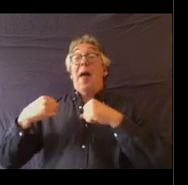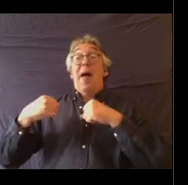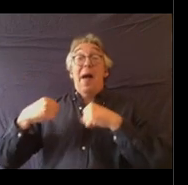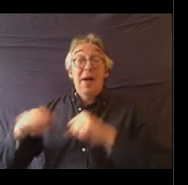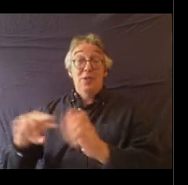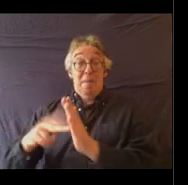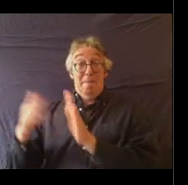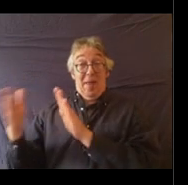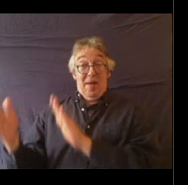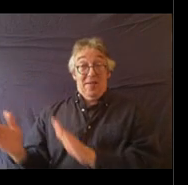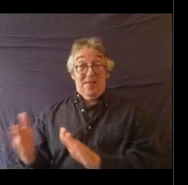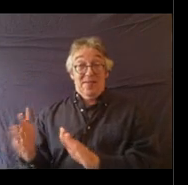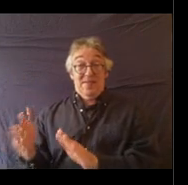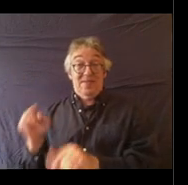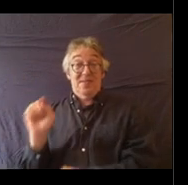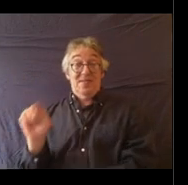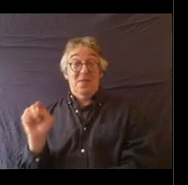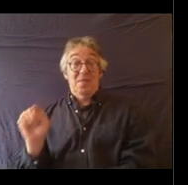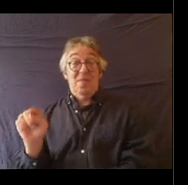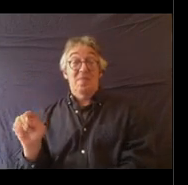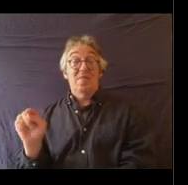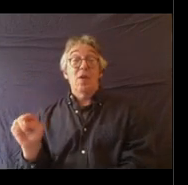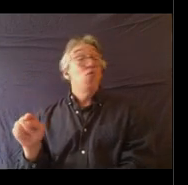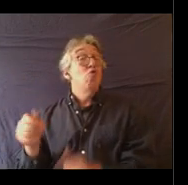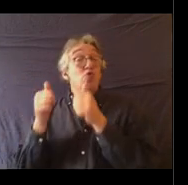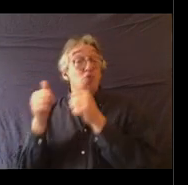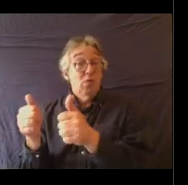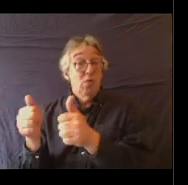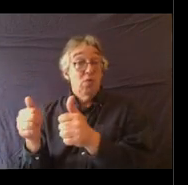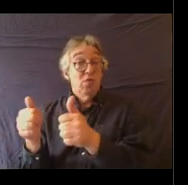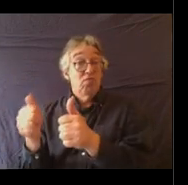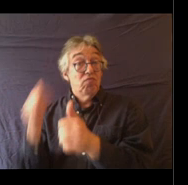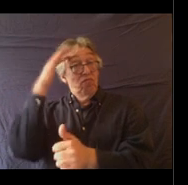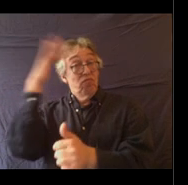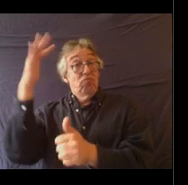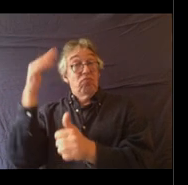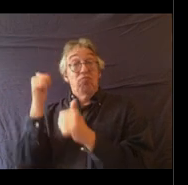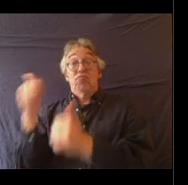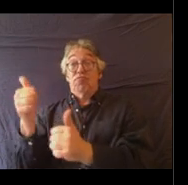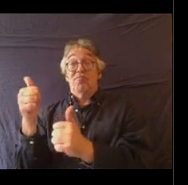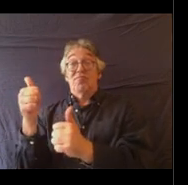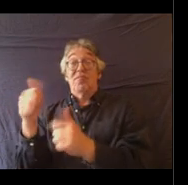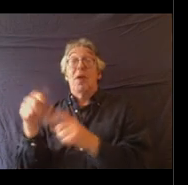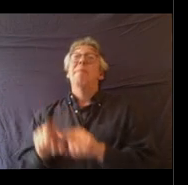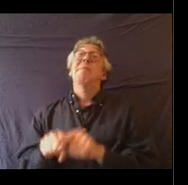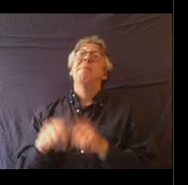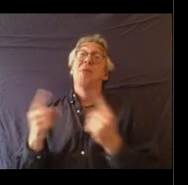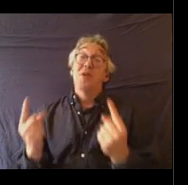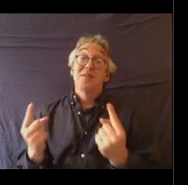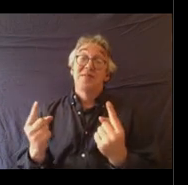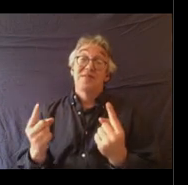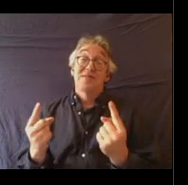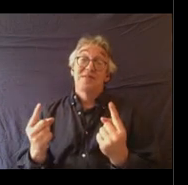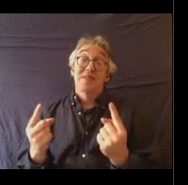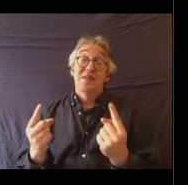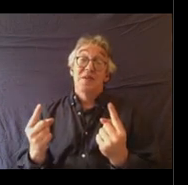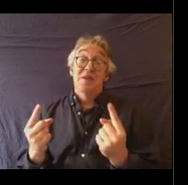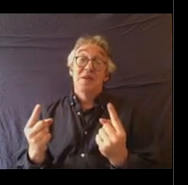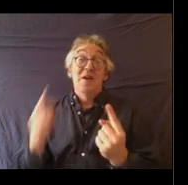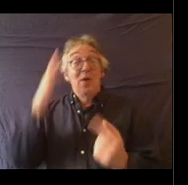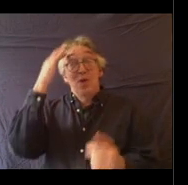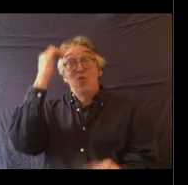slide. These action plans are very good in principle, but, and this is crucial to remember,